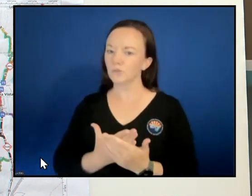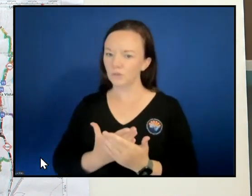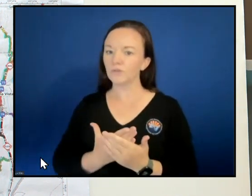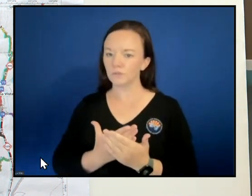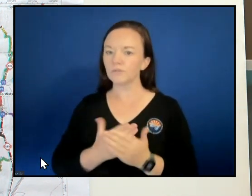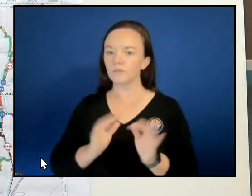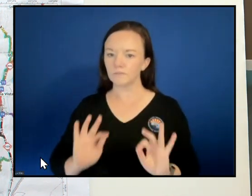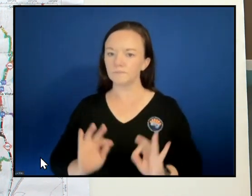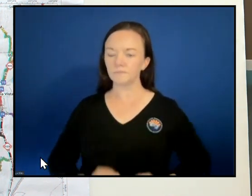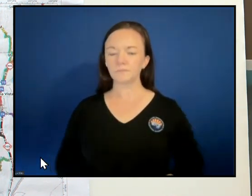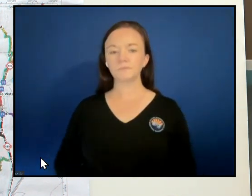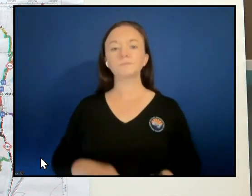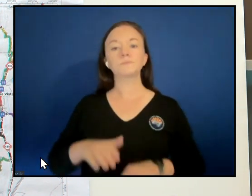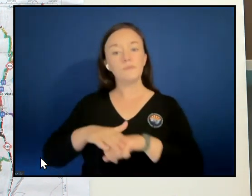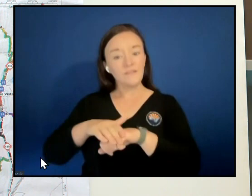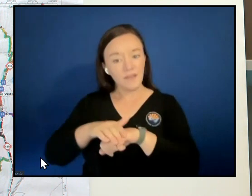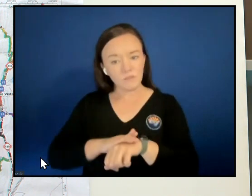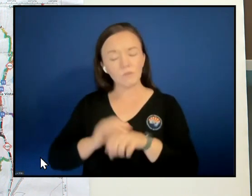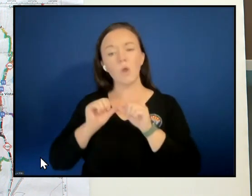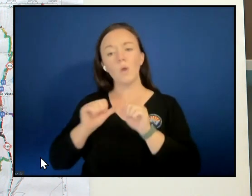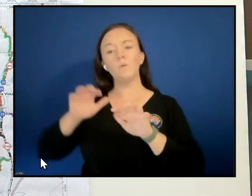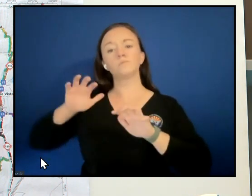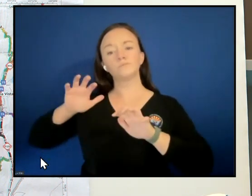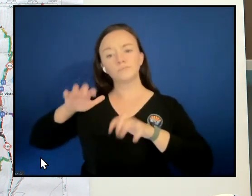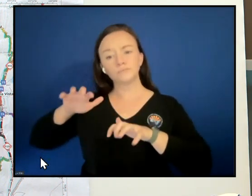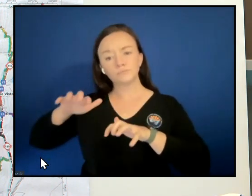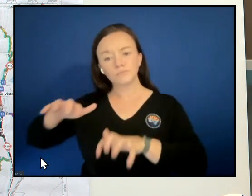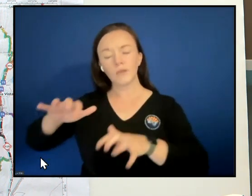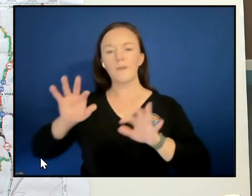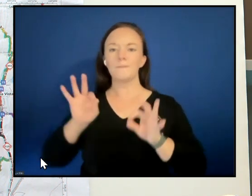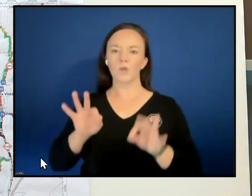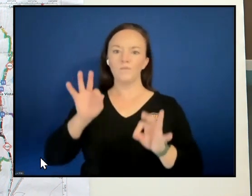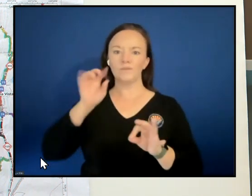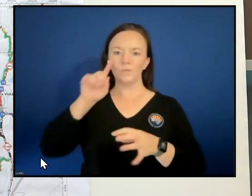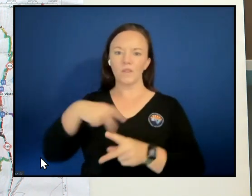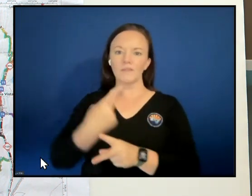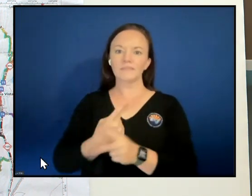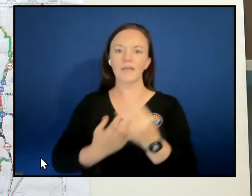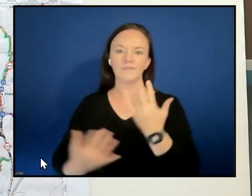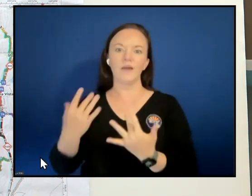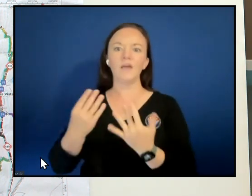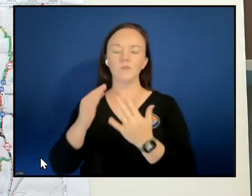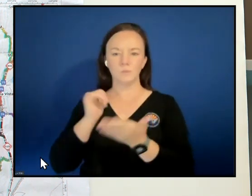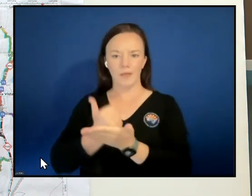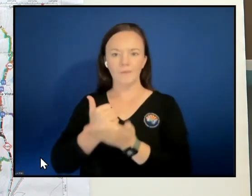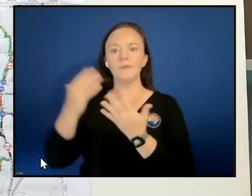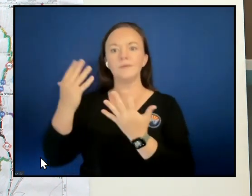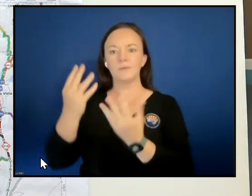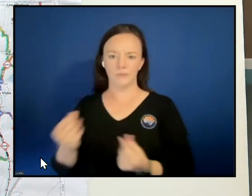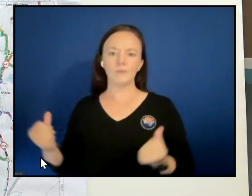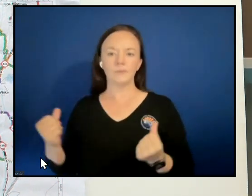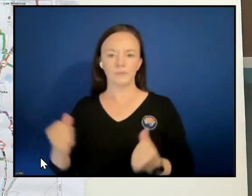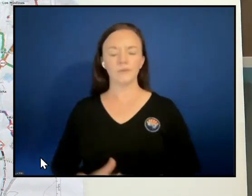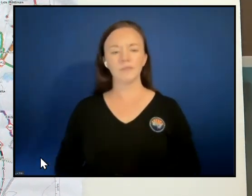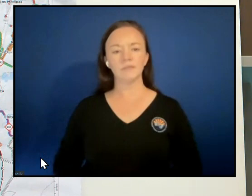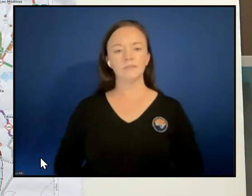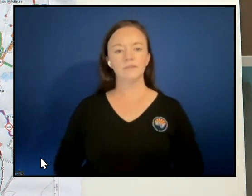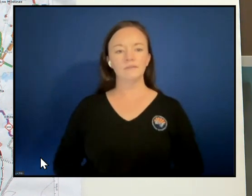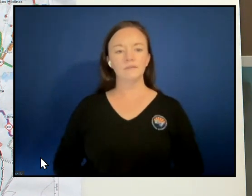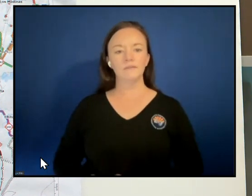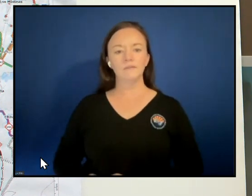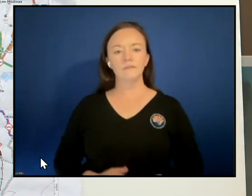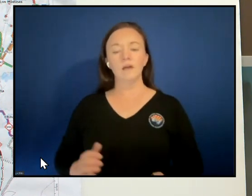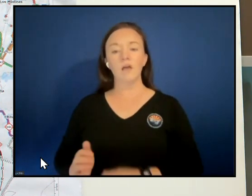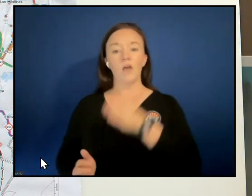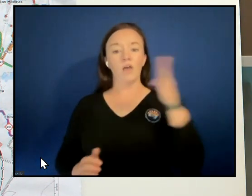good news. The slow and steady is perfect for this type of fire. And if you look over on the other side, that's our 3-day